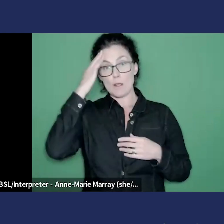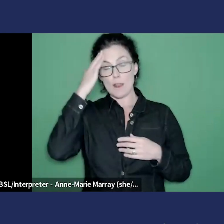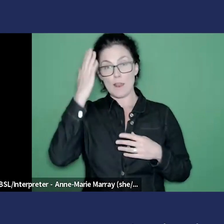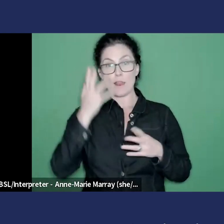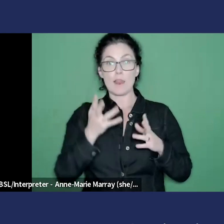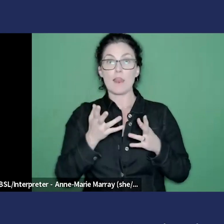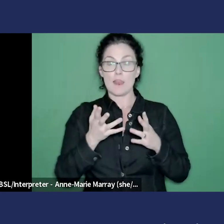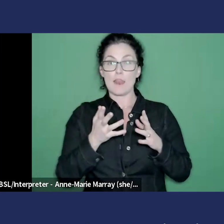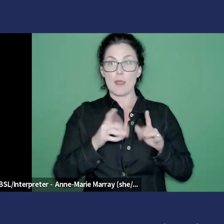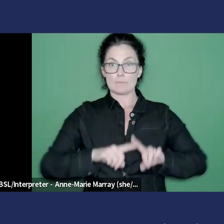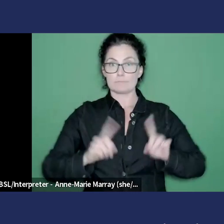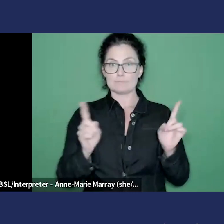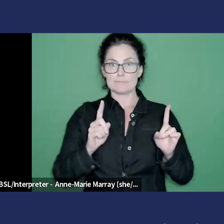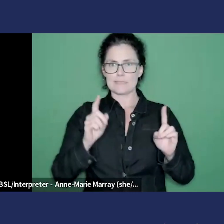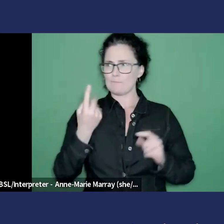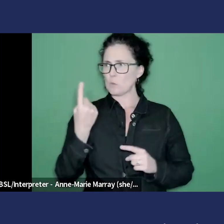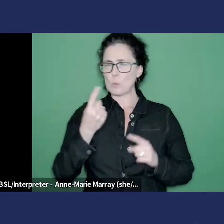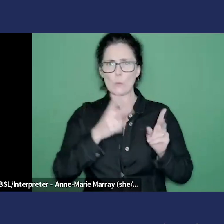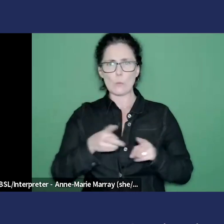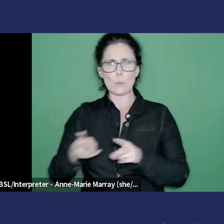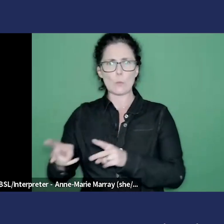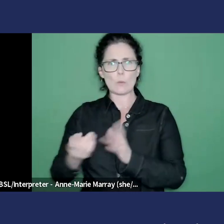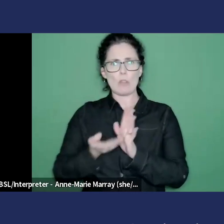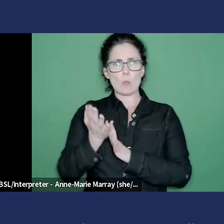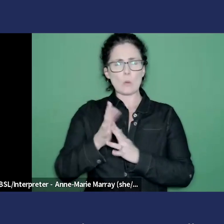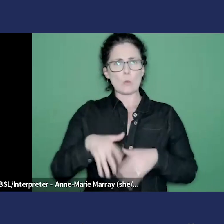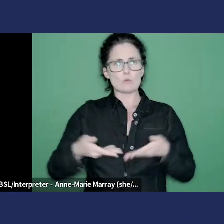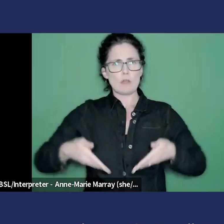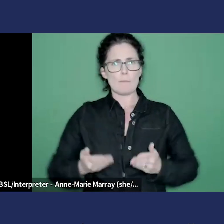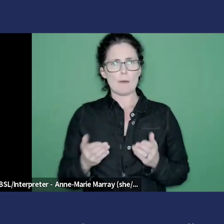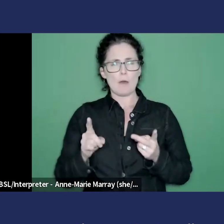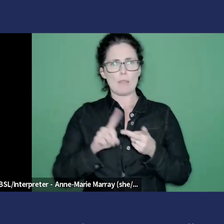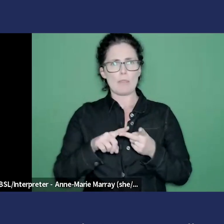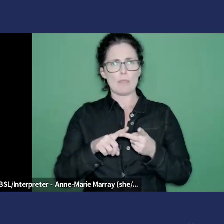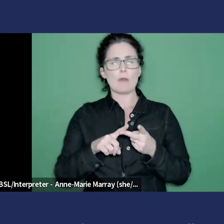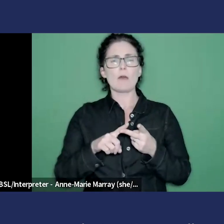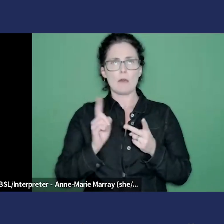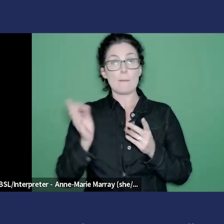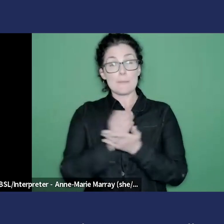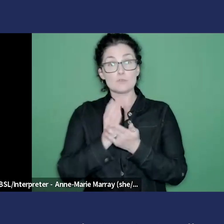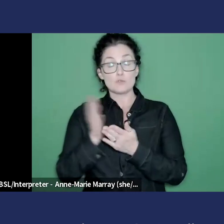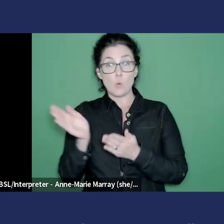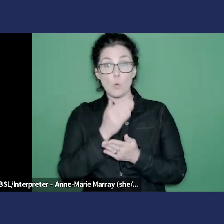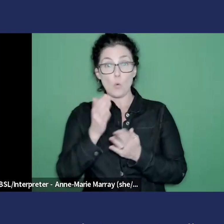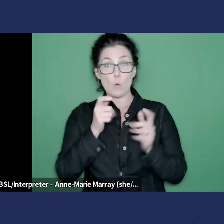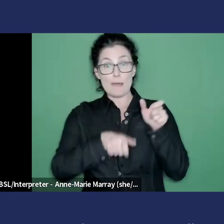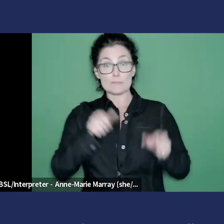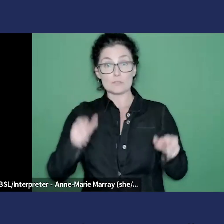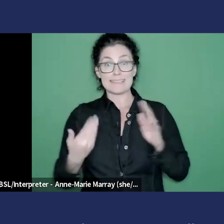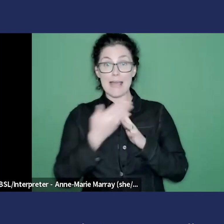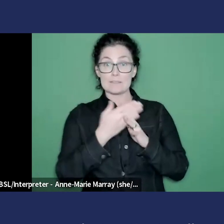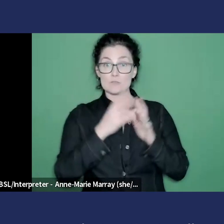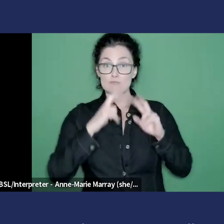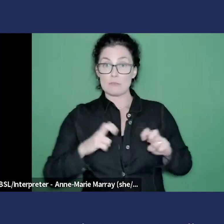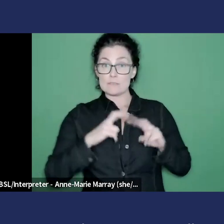a regional and national level, ensuring that we have access, that all patients have access to research, and